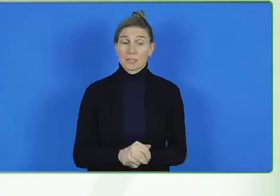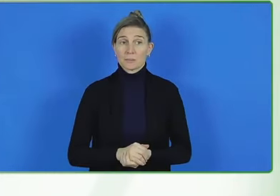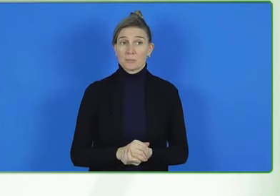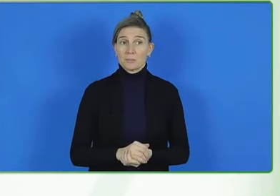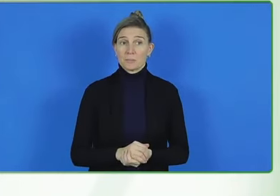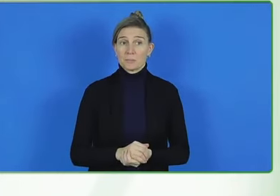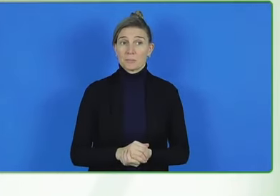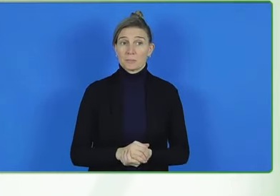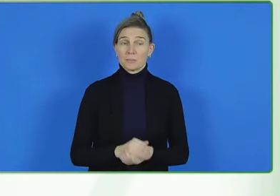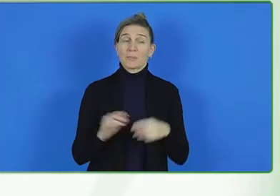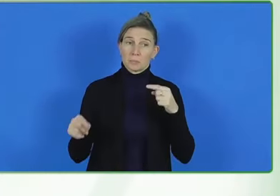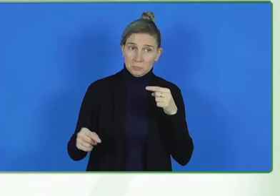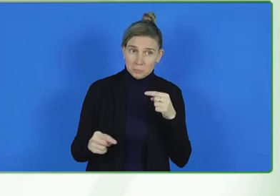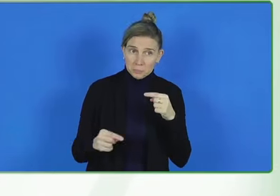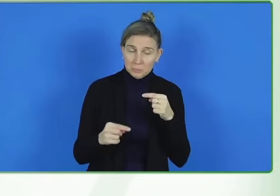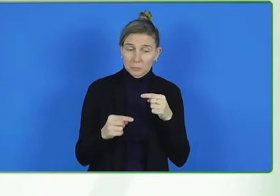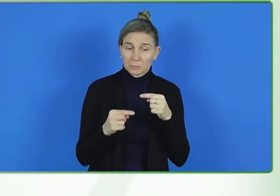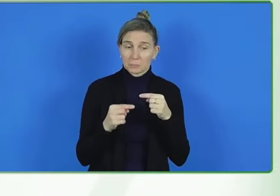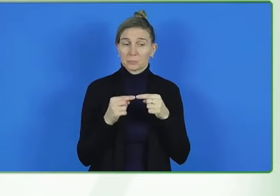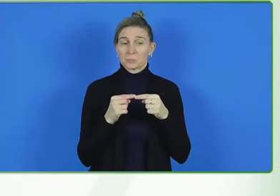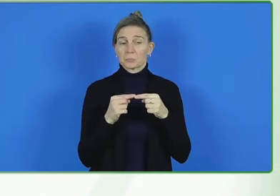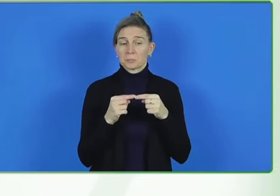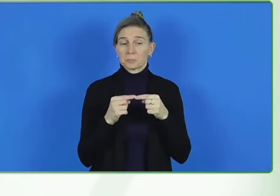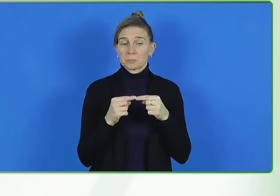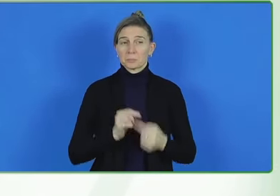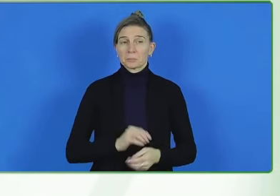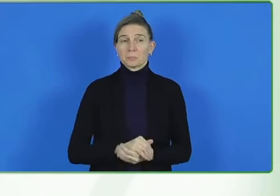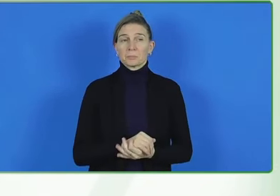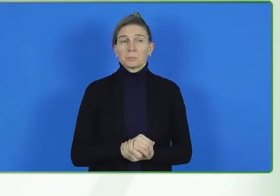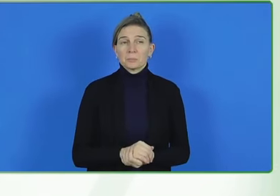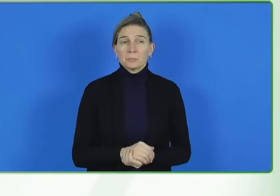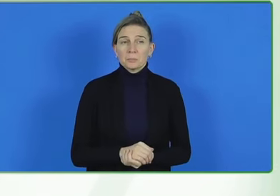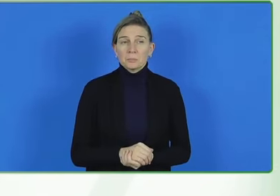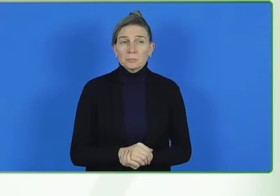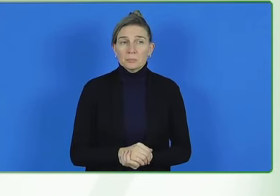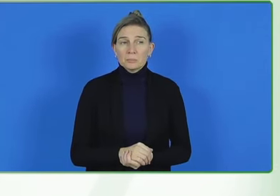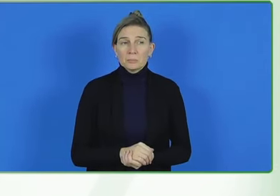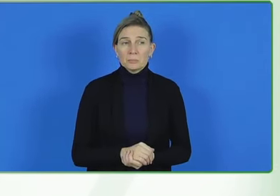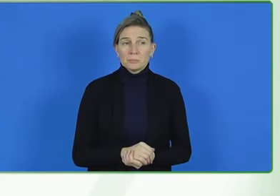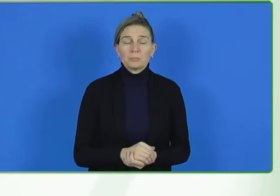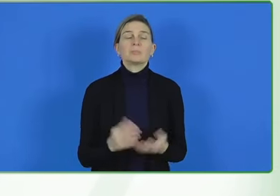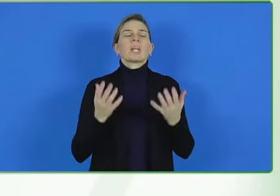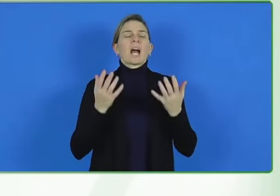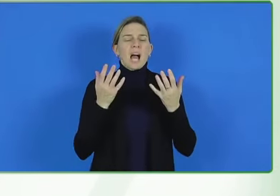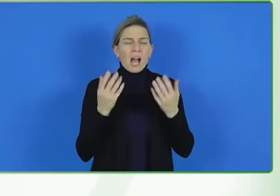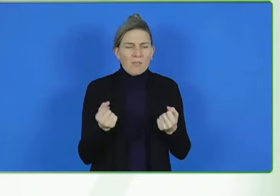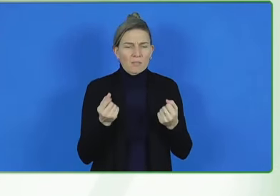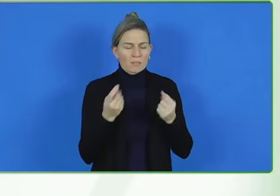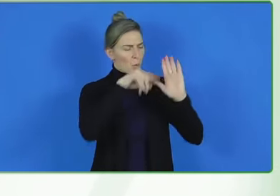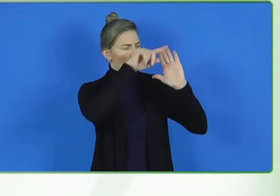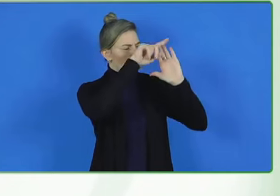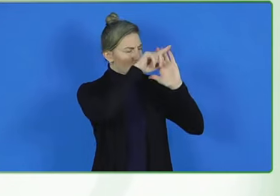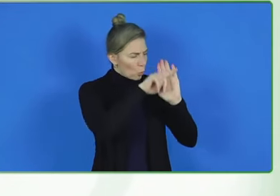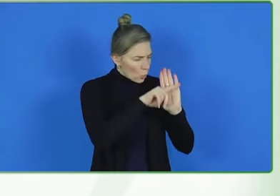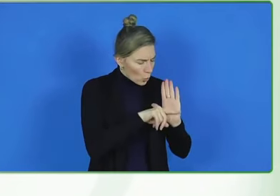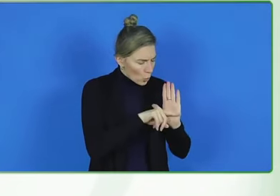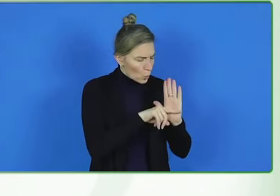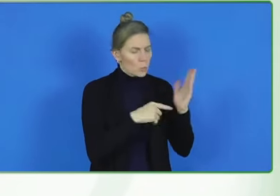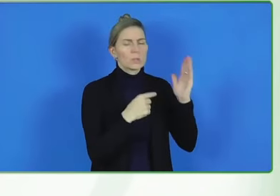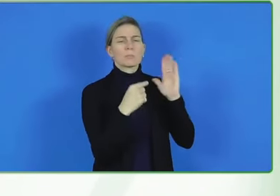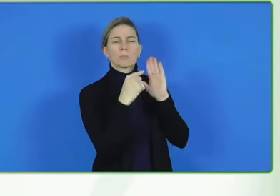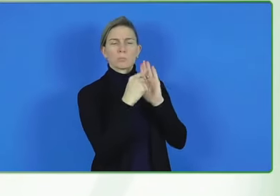National Accessibility Program. It provides rules, principles, obligations, while